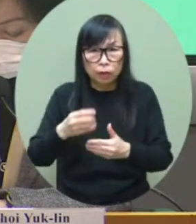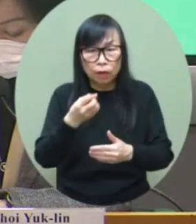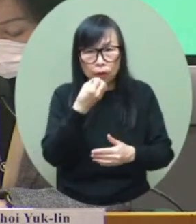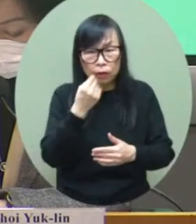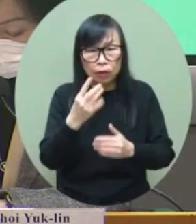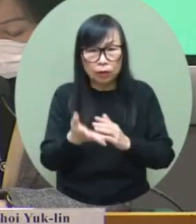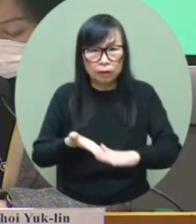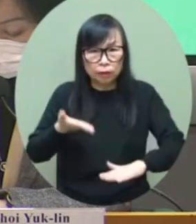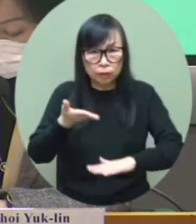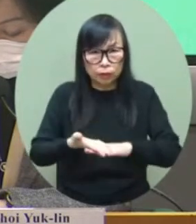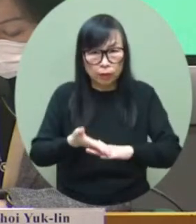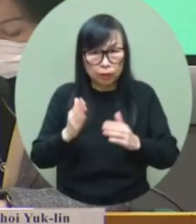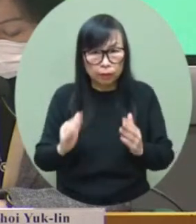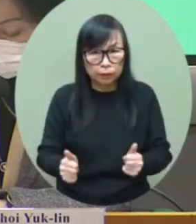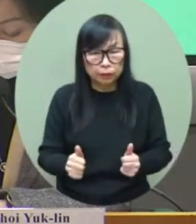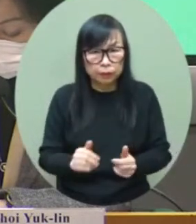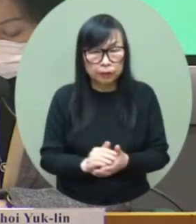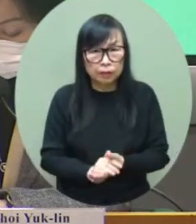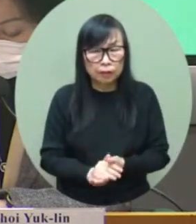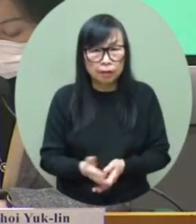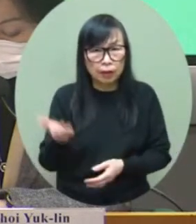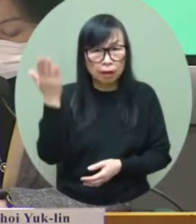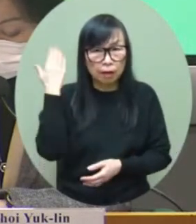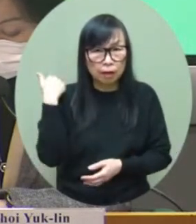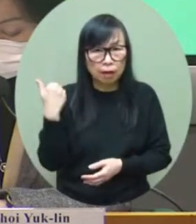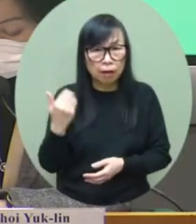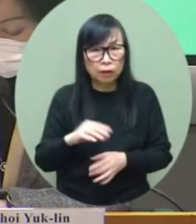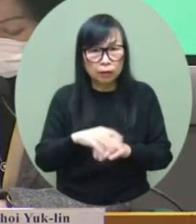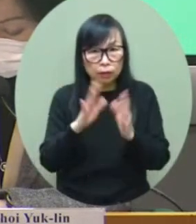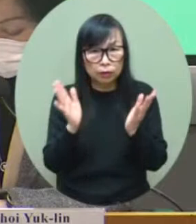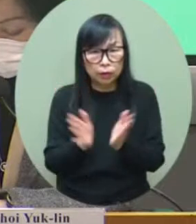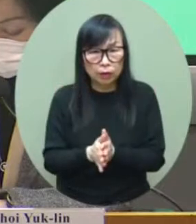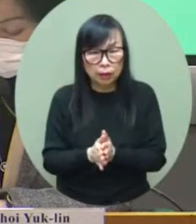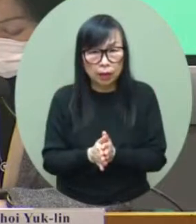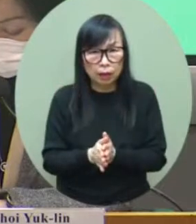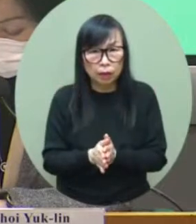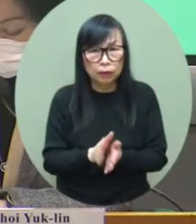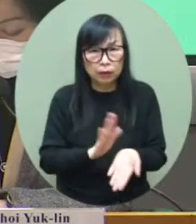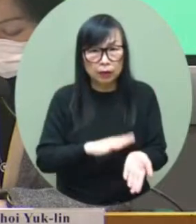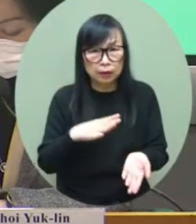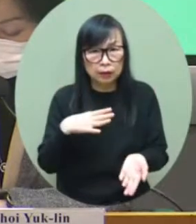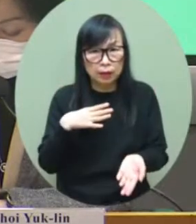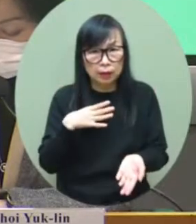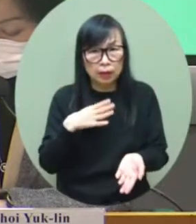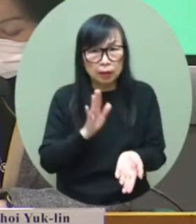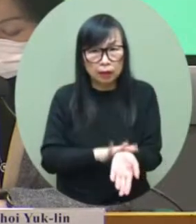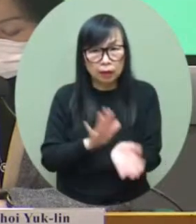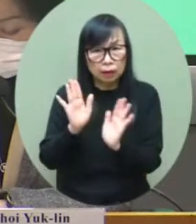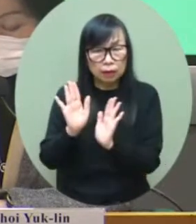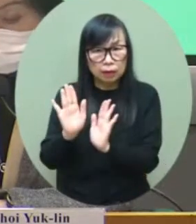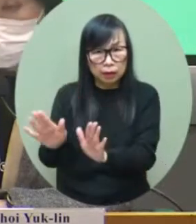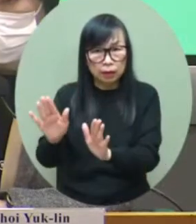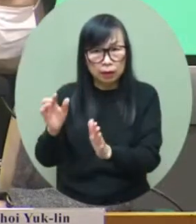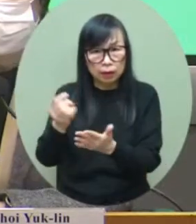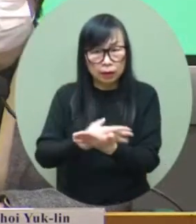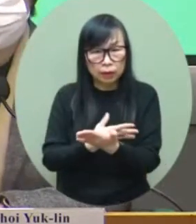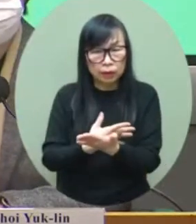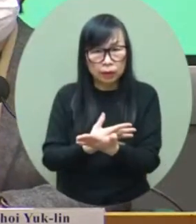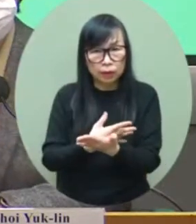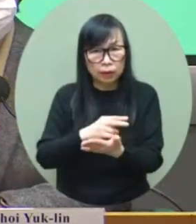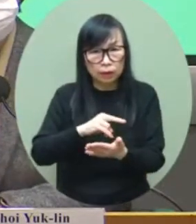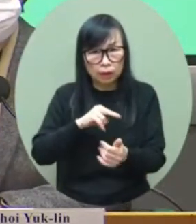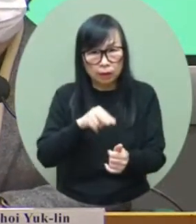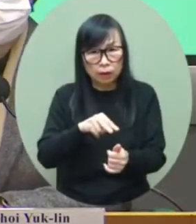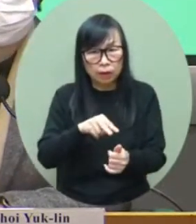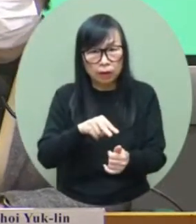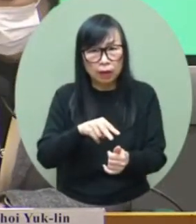from July 2022, we have started adopting an orderly and gradual approach in leading Hong Kong